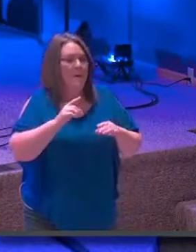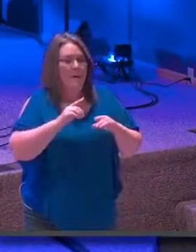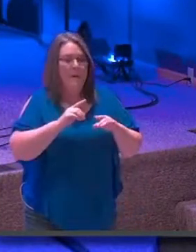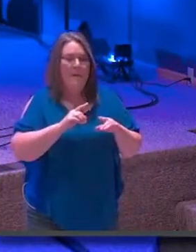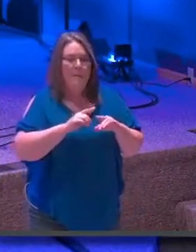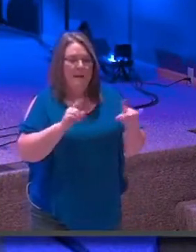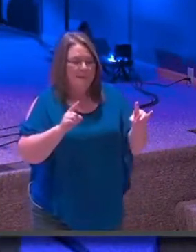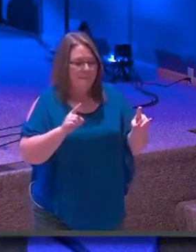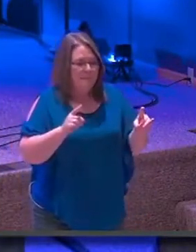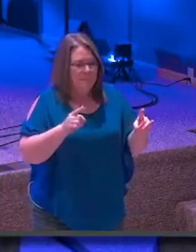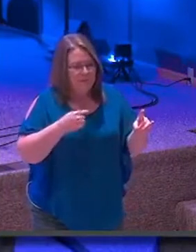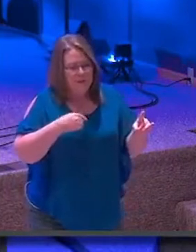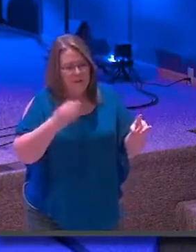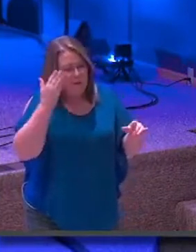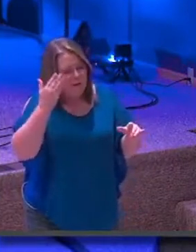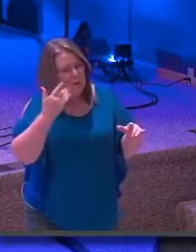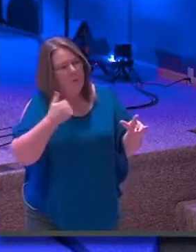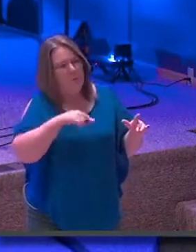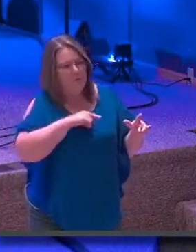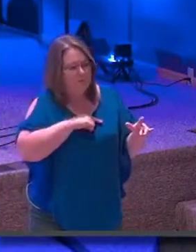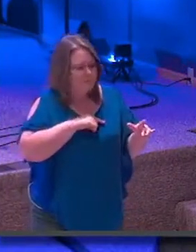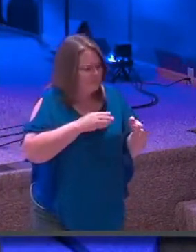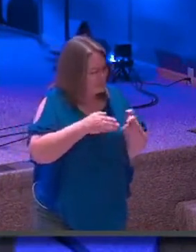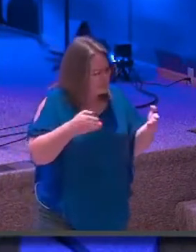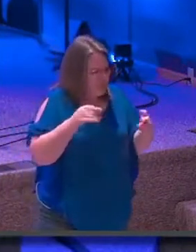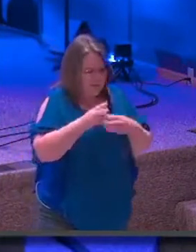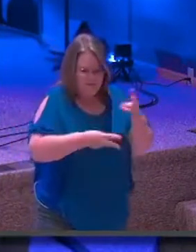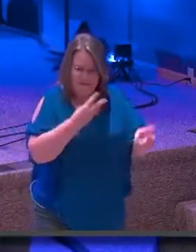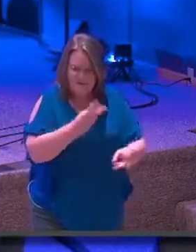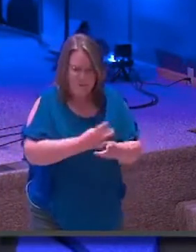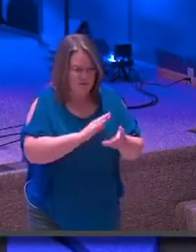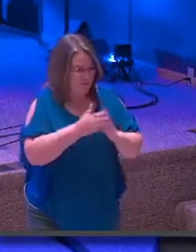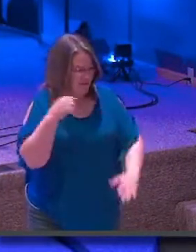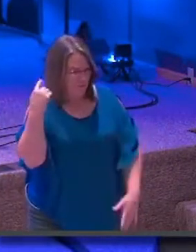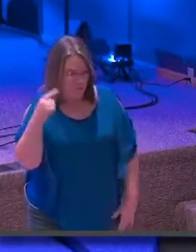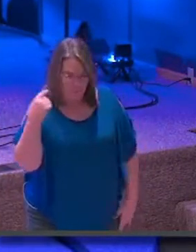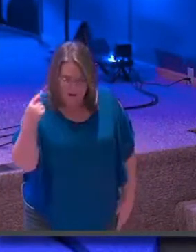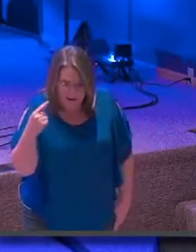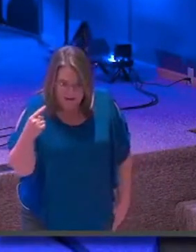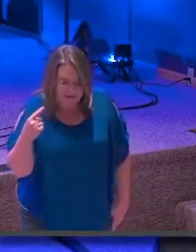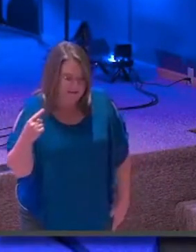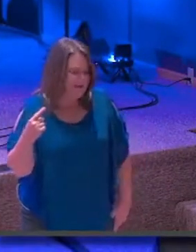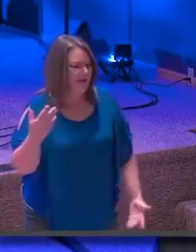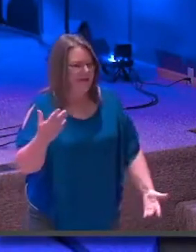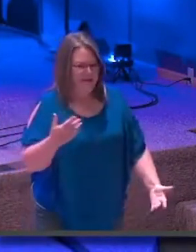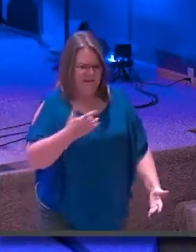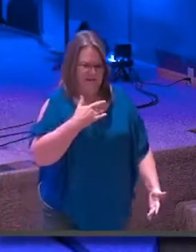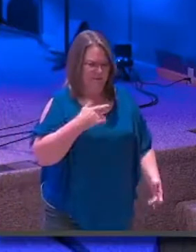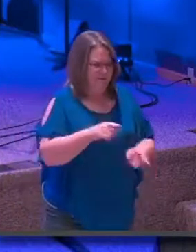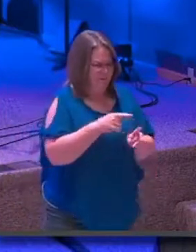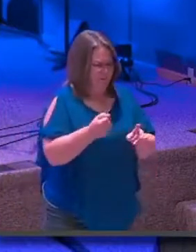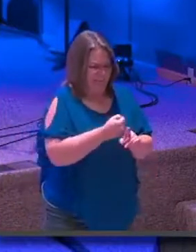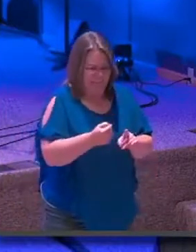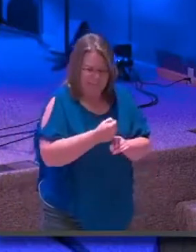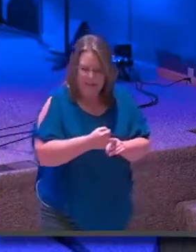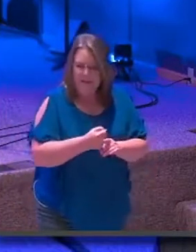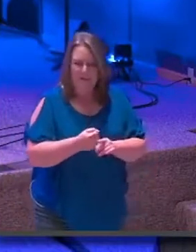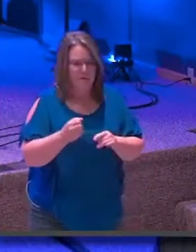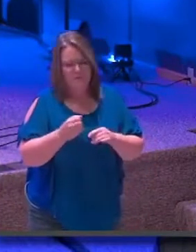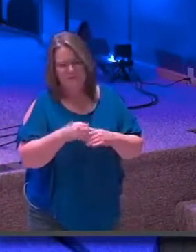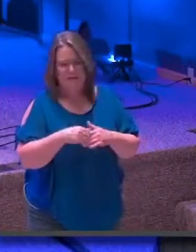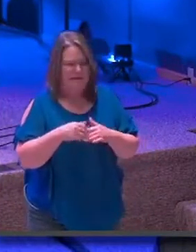we're getting, just in general, this world has gone mad. We're getting beat up, like all kinds of images and information just hitting